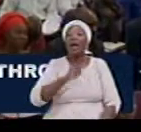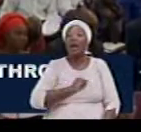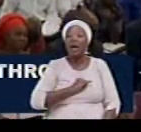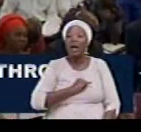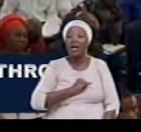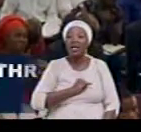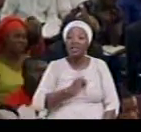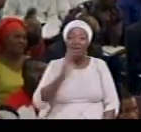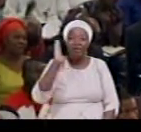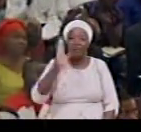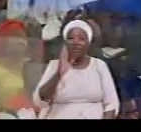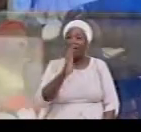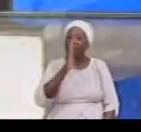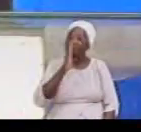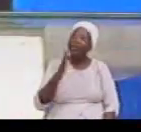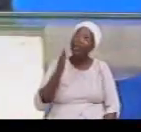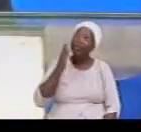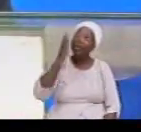I'll be there.